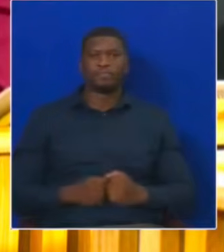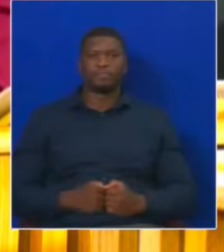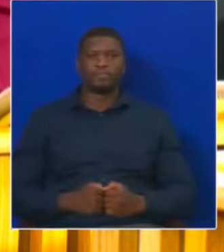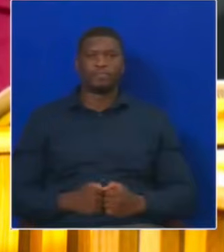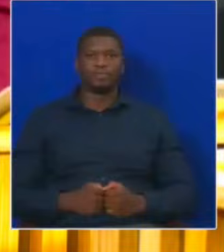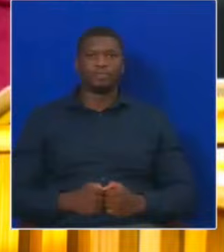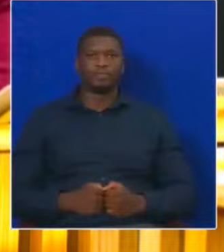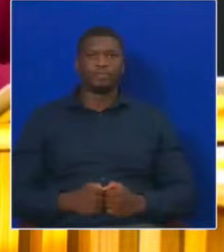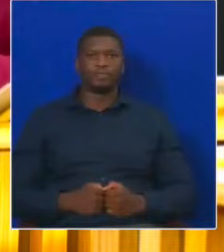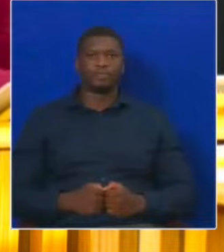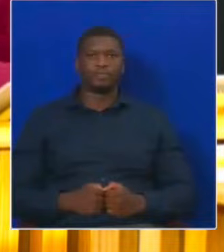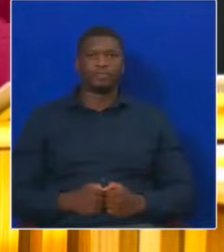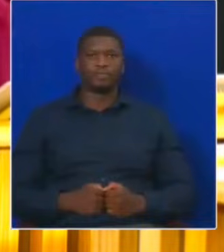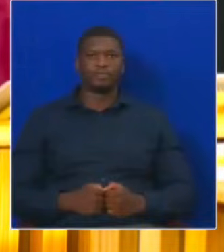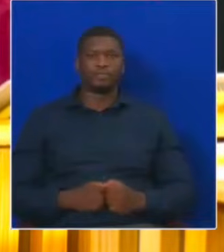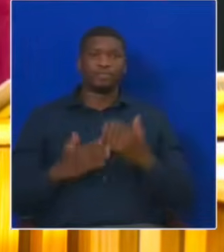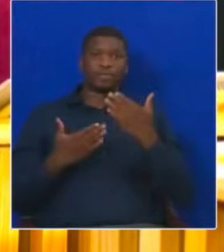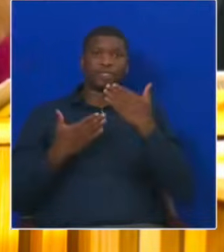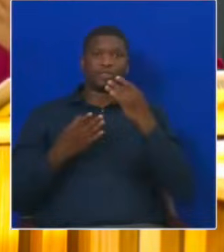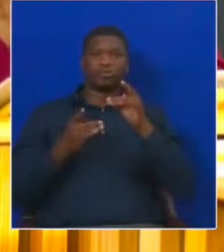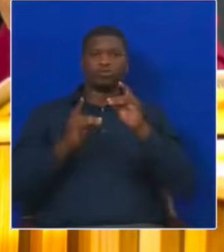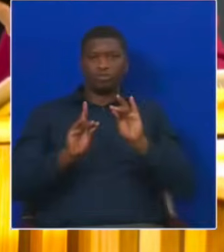Thank you, Chairperson.